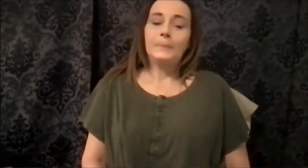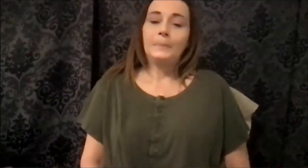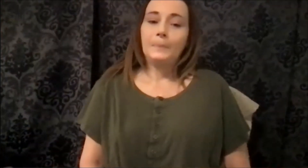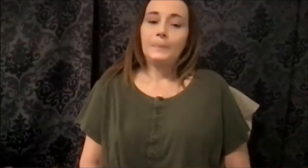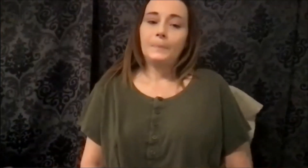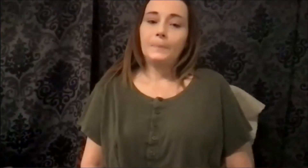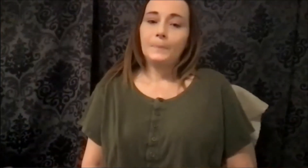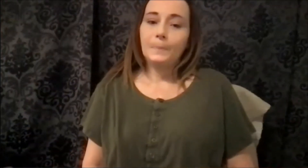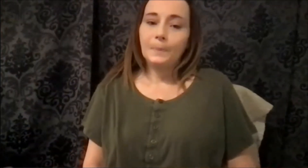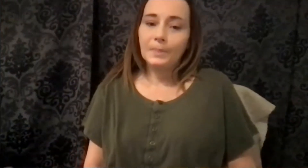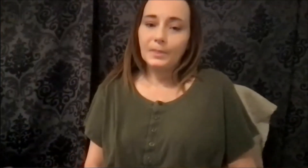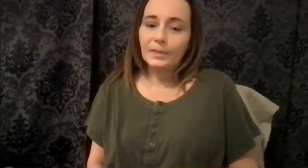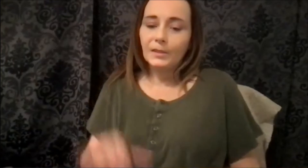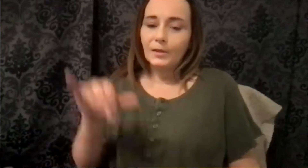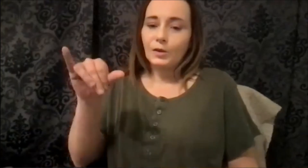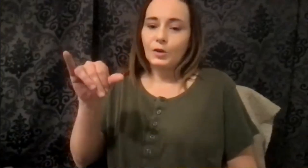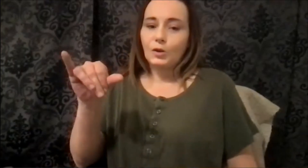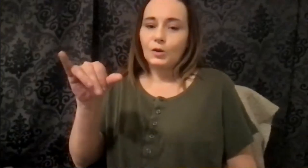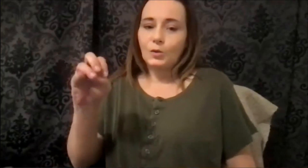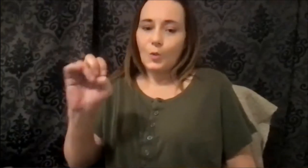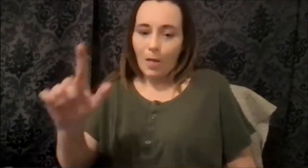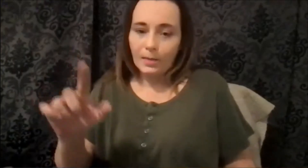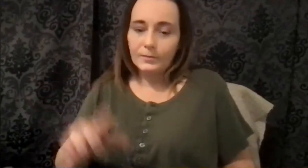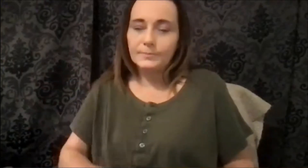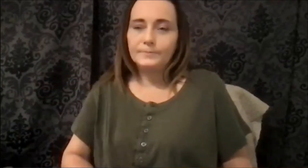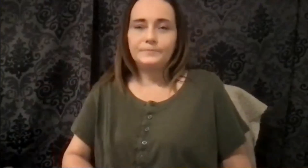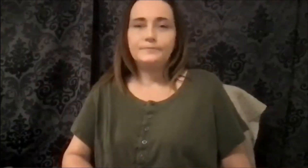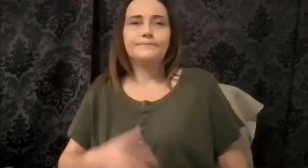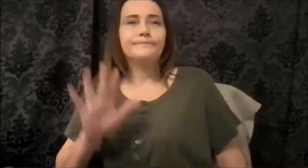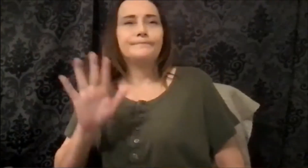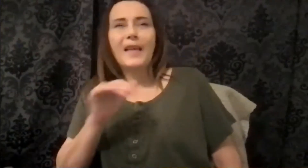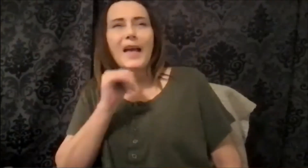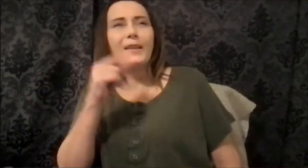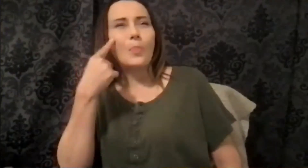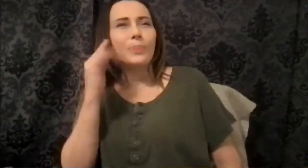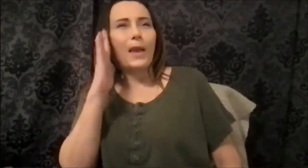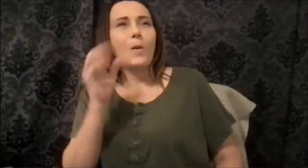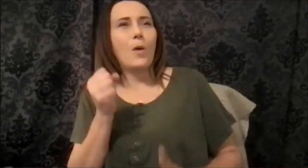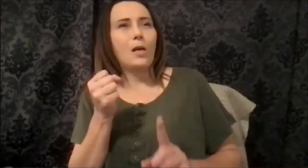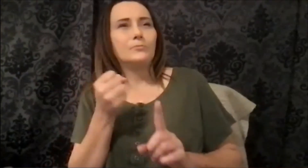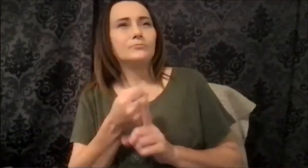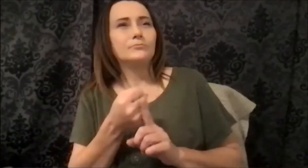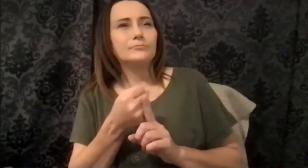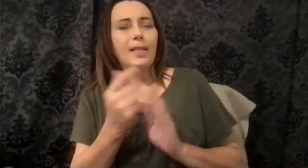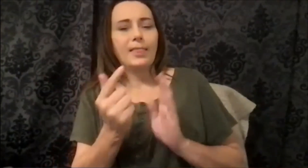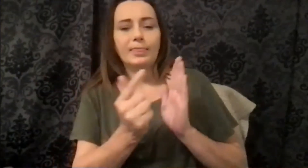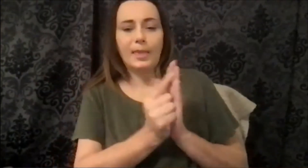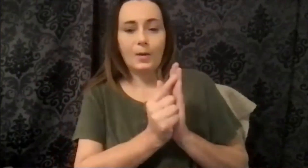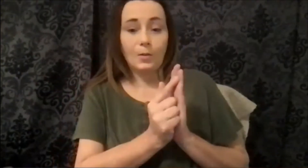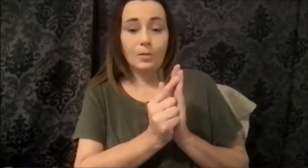I don't think it will affect legally, but it will affect workload.